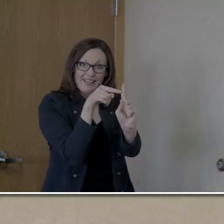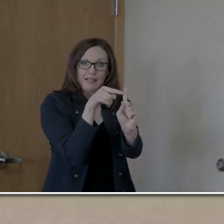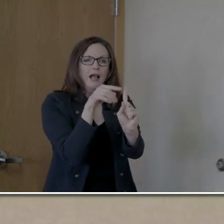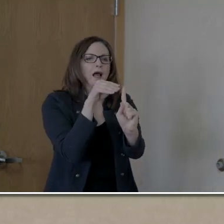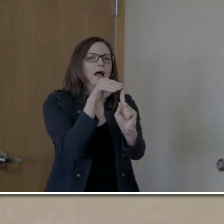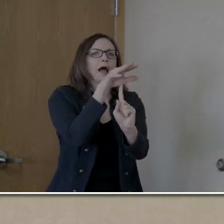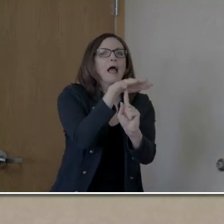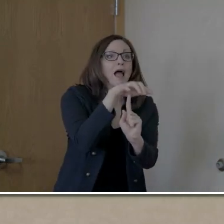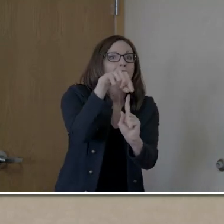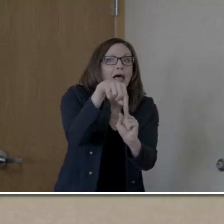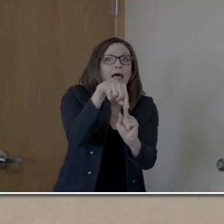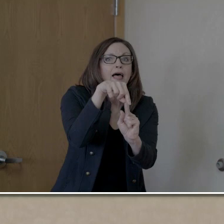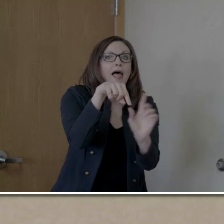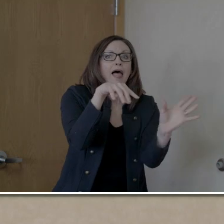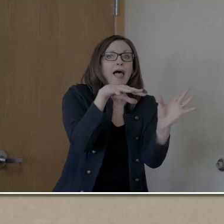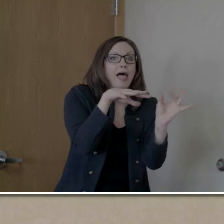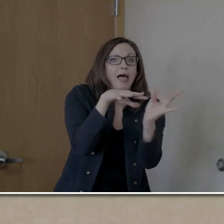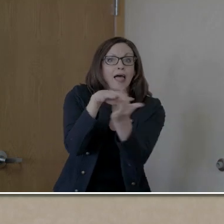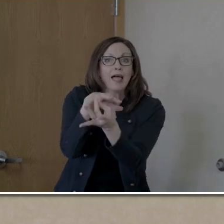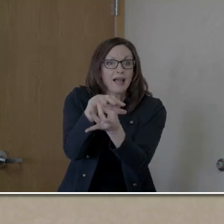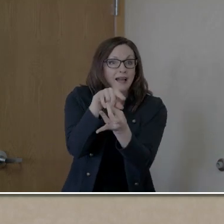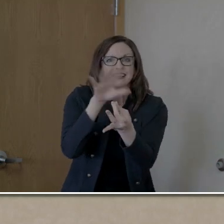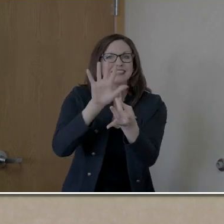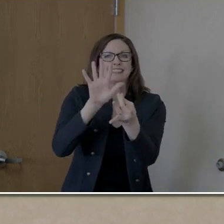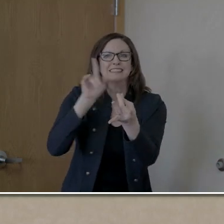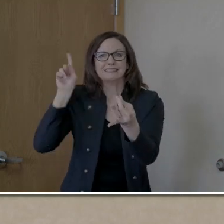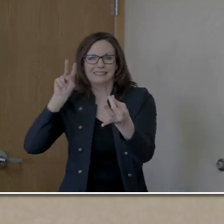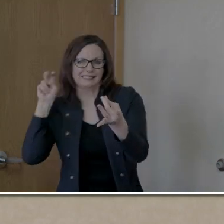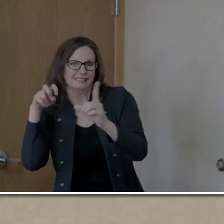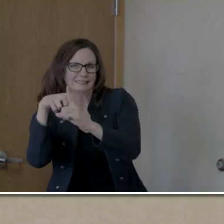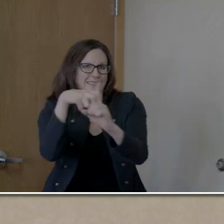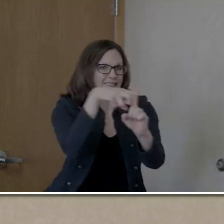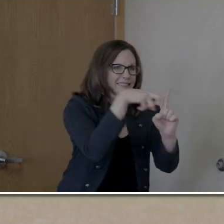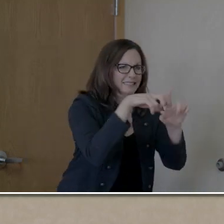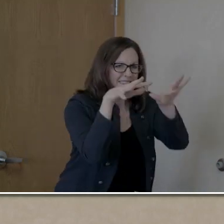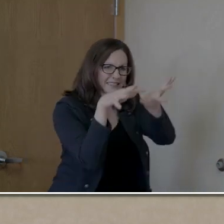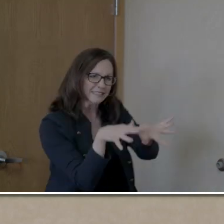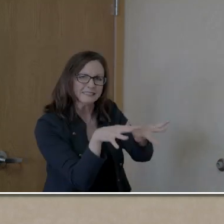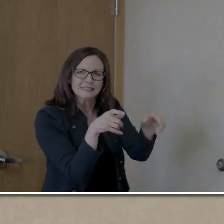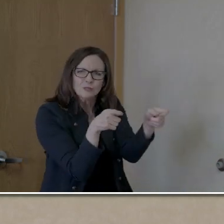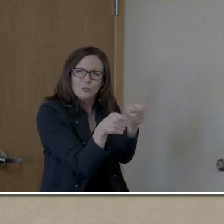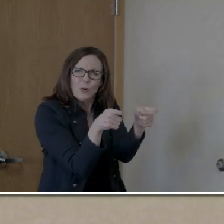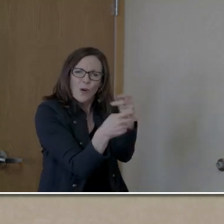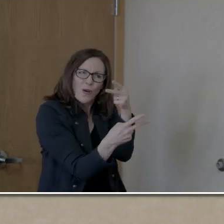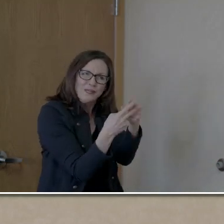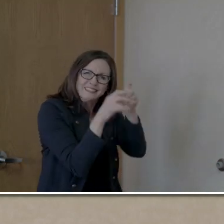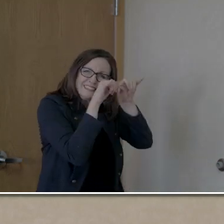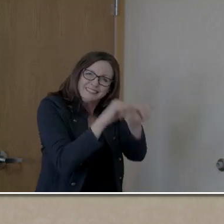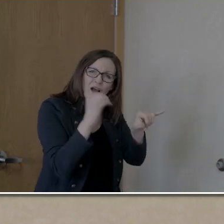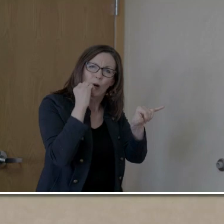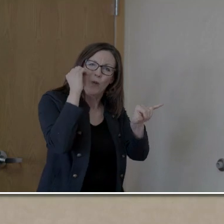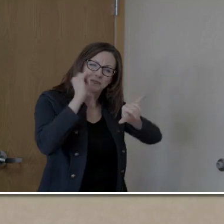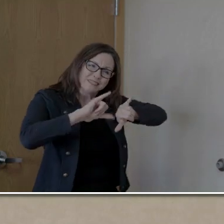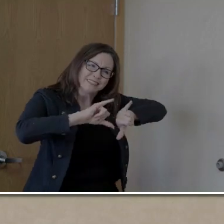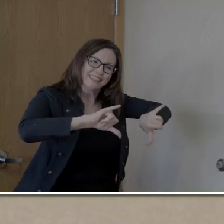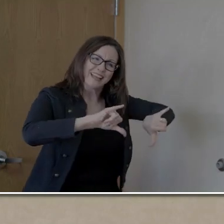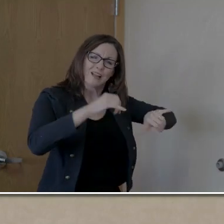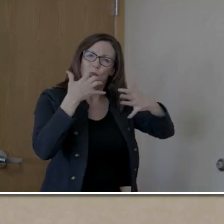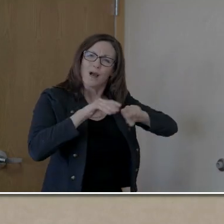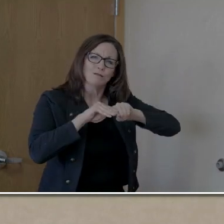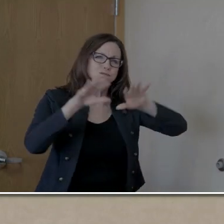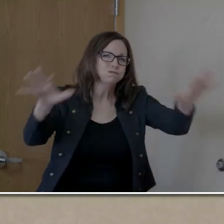efforts of the Wisconsin Emergency Management Center and the Wisconsin National Guard as we continue to support the state's response to